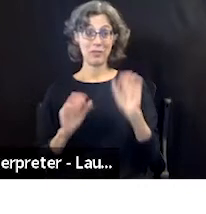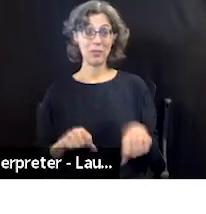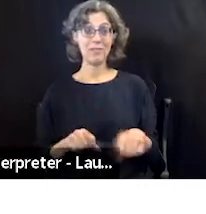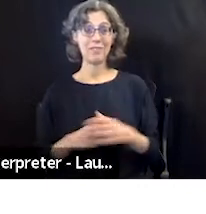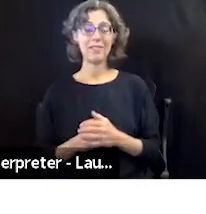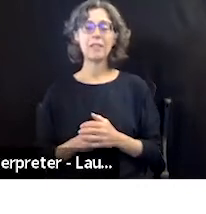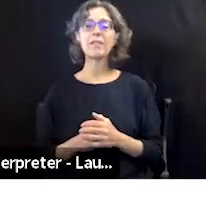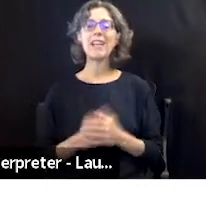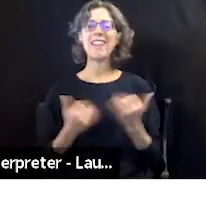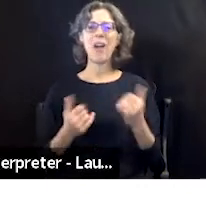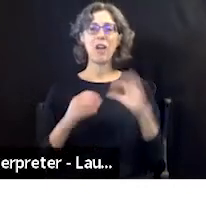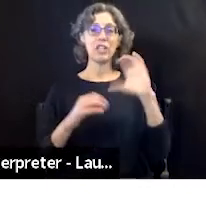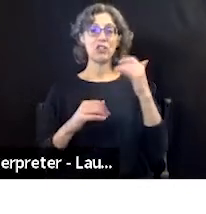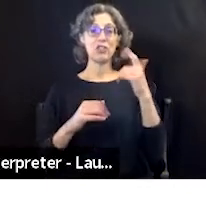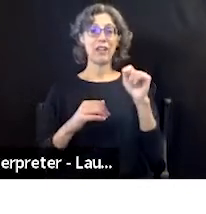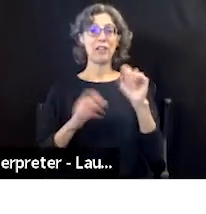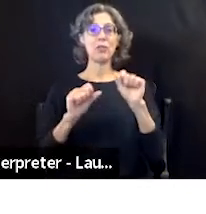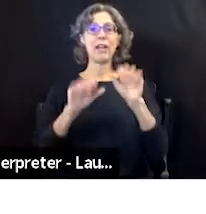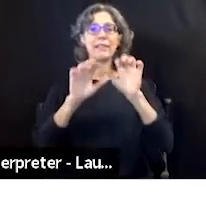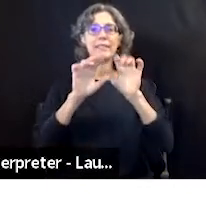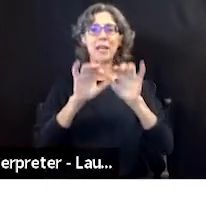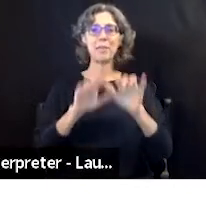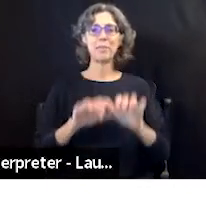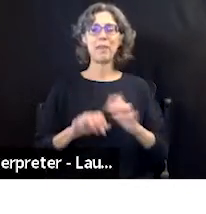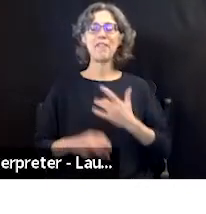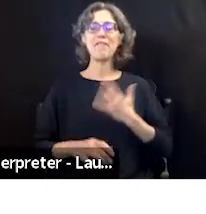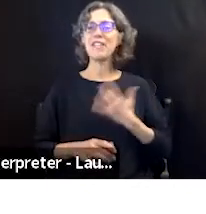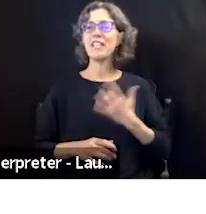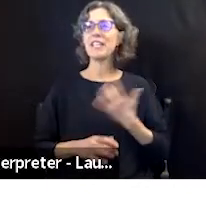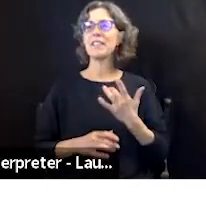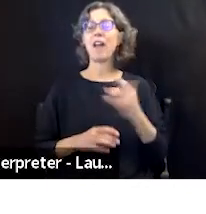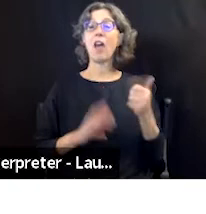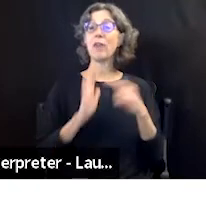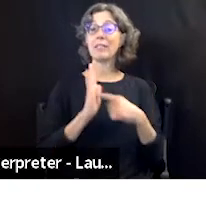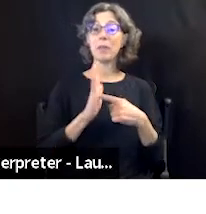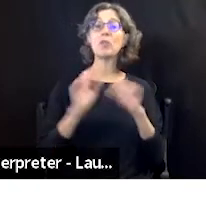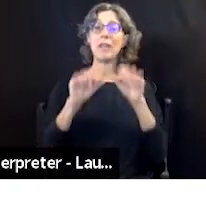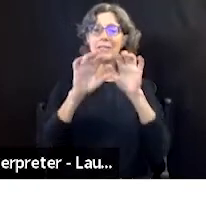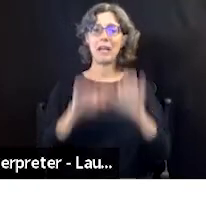Please feel free to type your thoughts and feelings and other examples in chat.